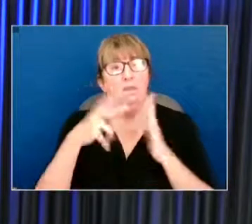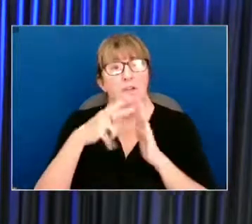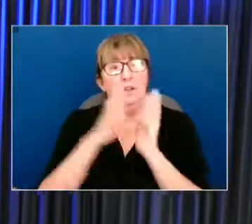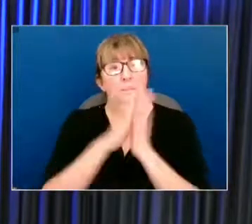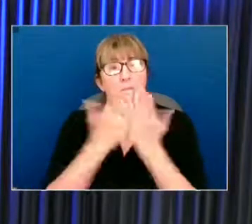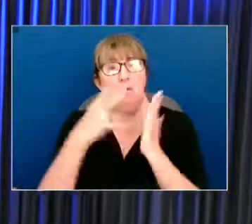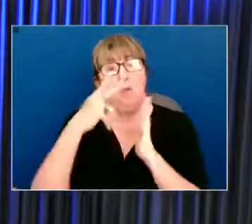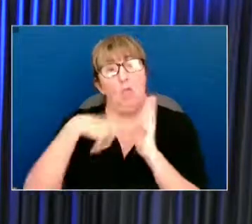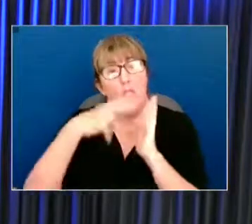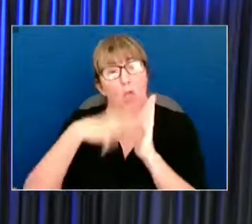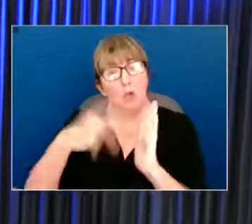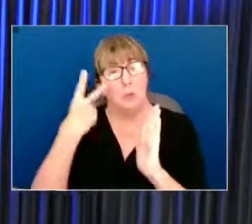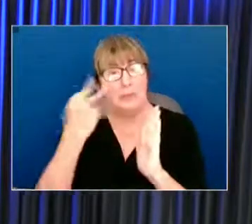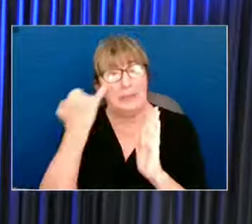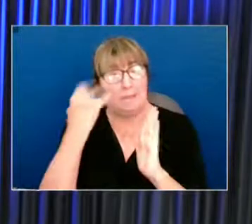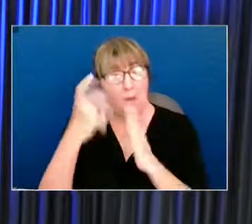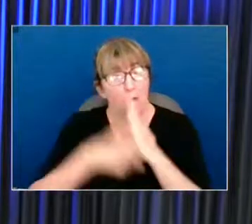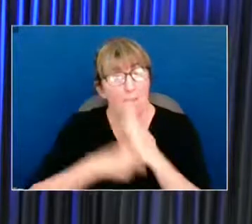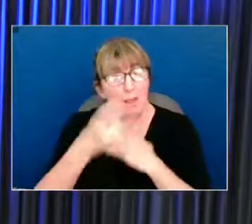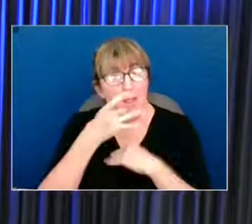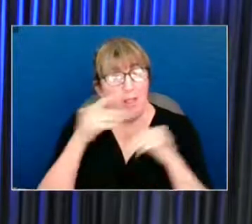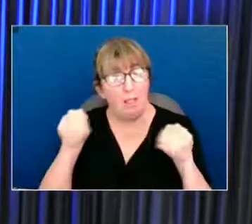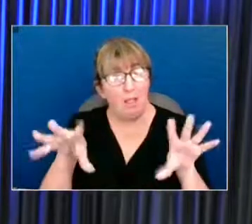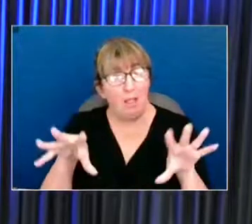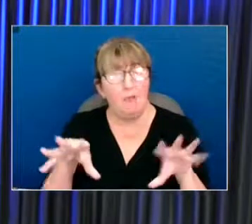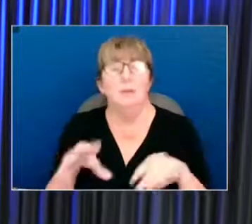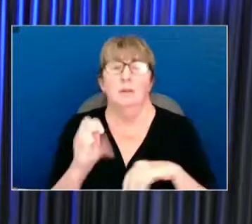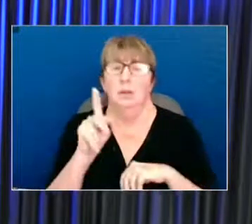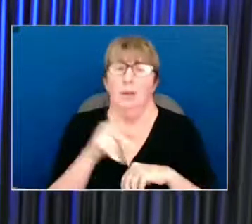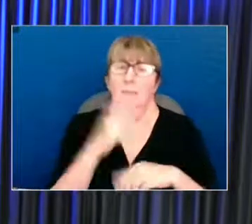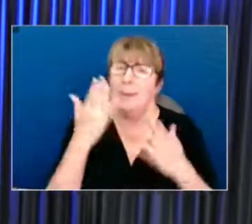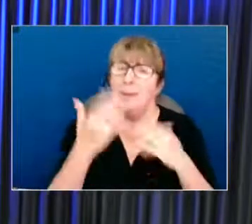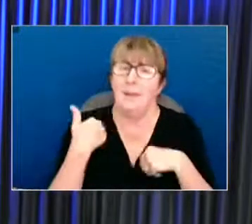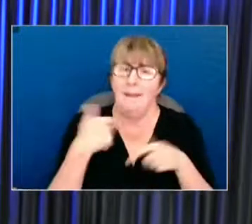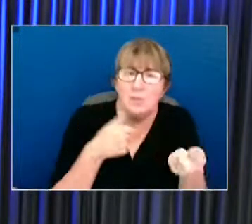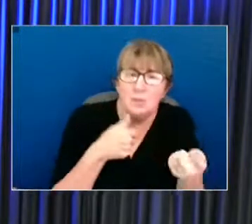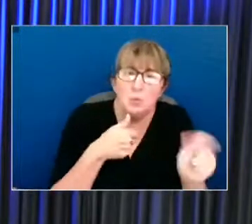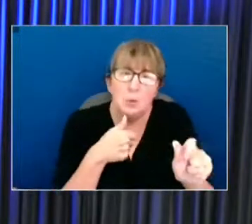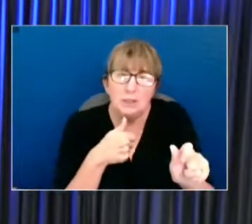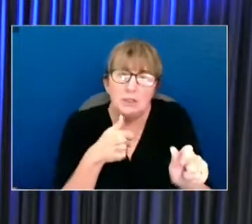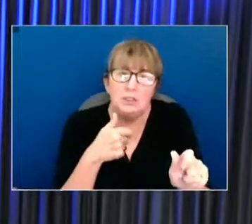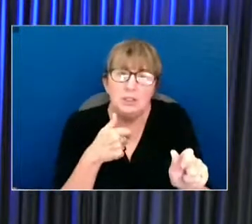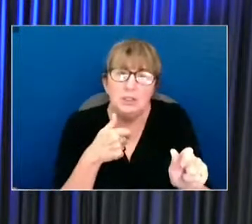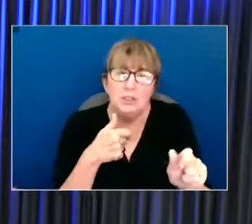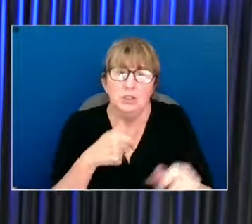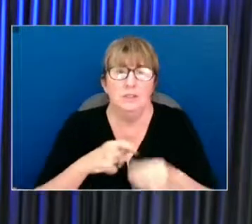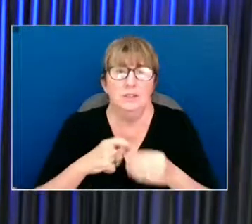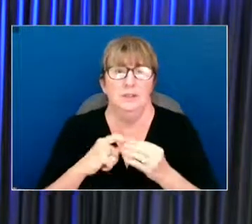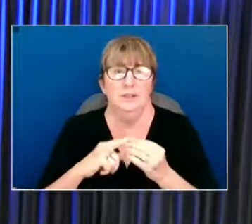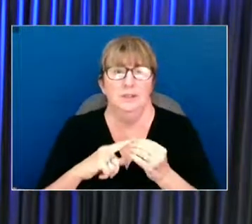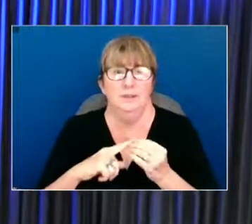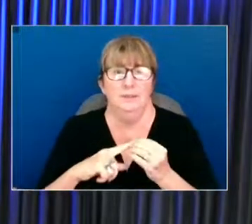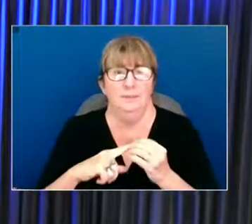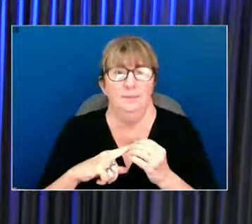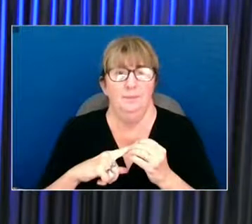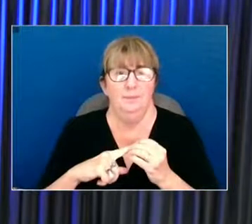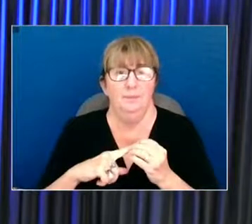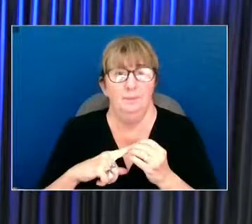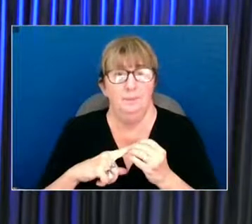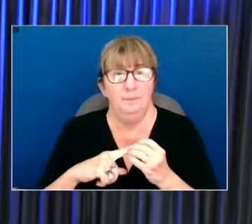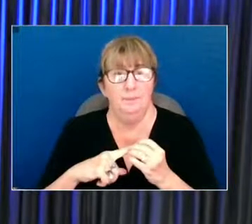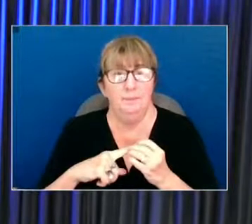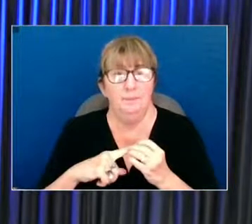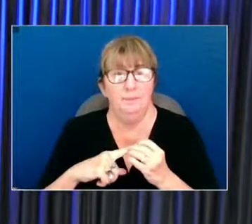Yeah. Like do something like that. So you get both of them? Yeah. Like that.